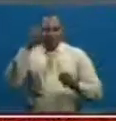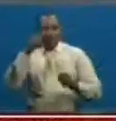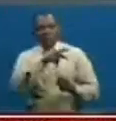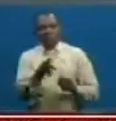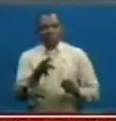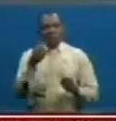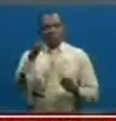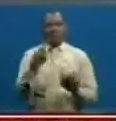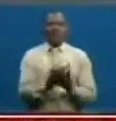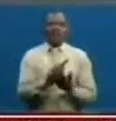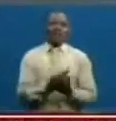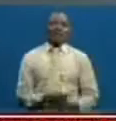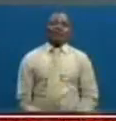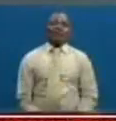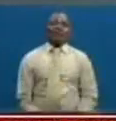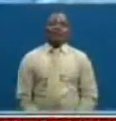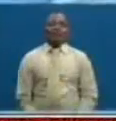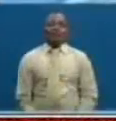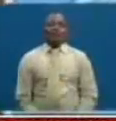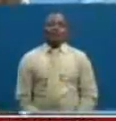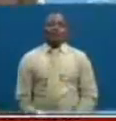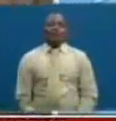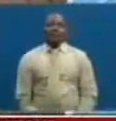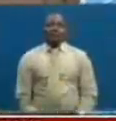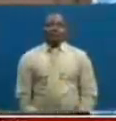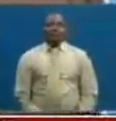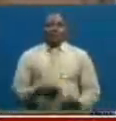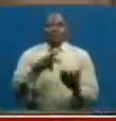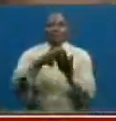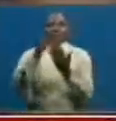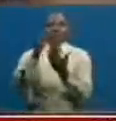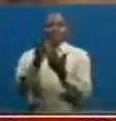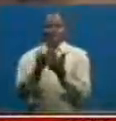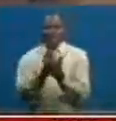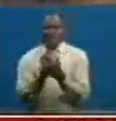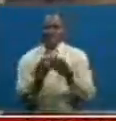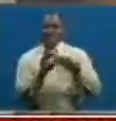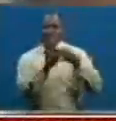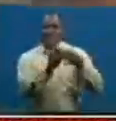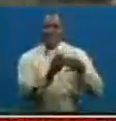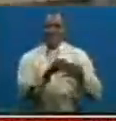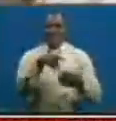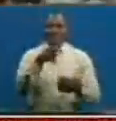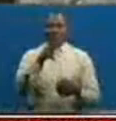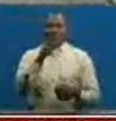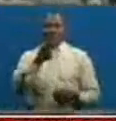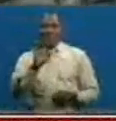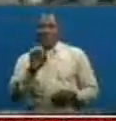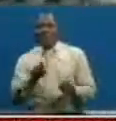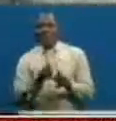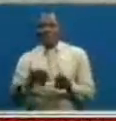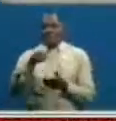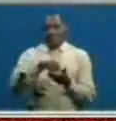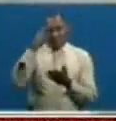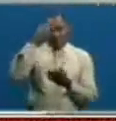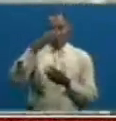property for the coming generations. The project, which is a collaboration between GBC and the Center